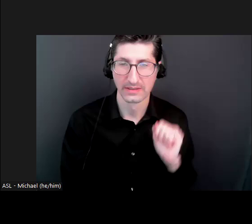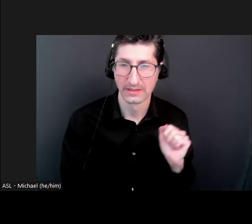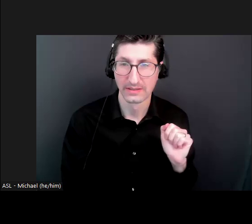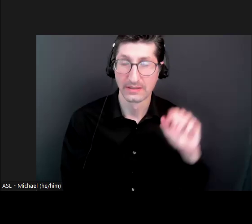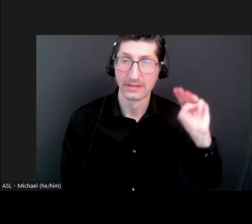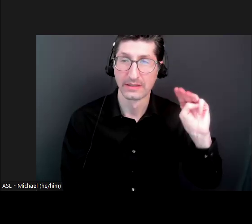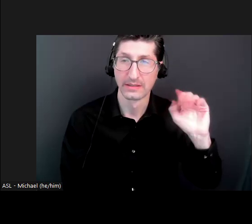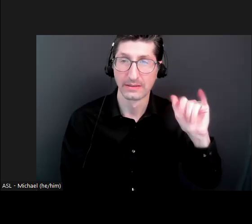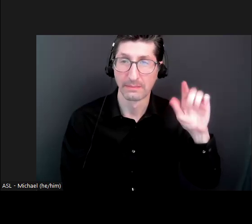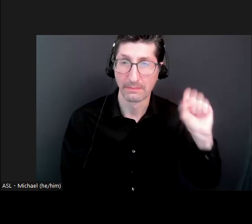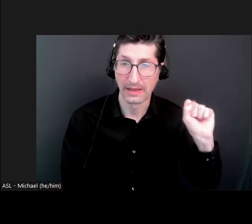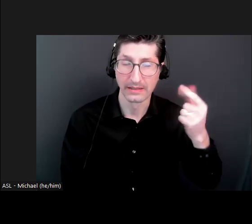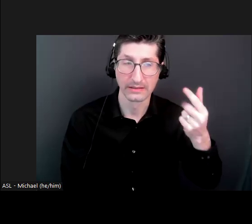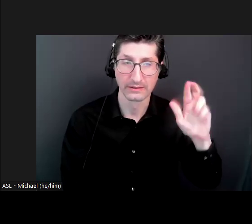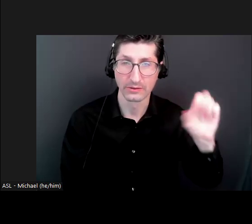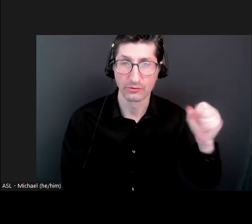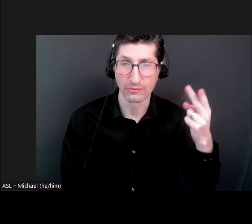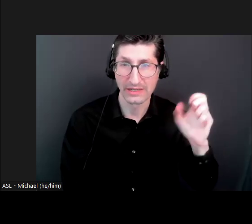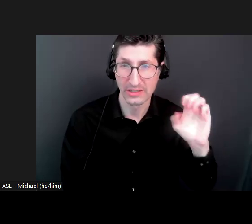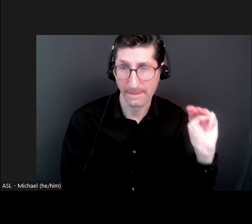And Miles Gresham.